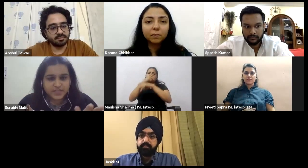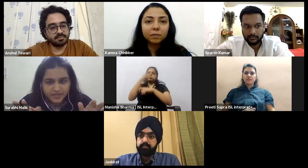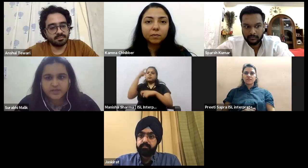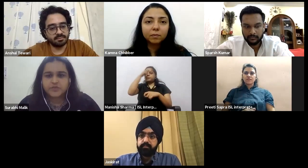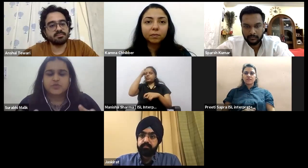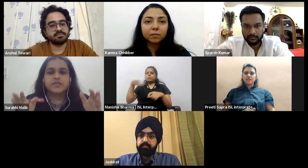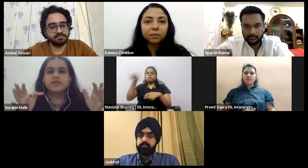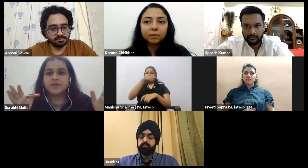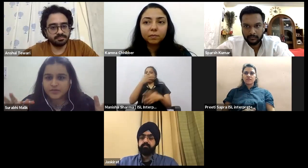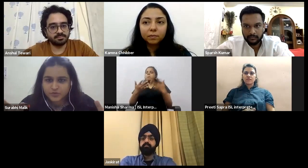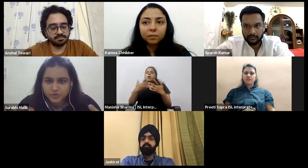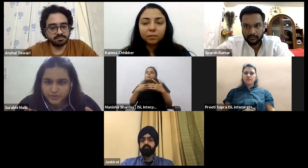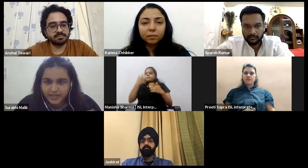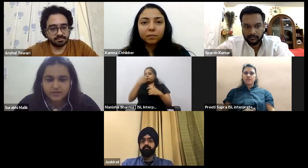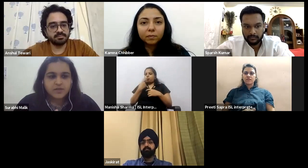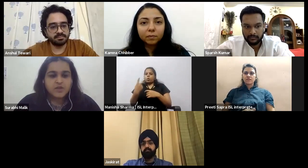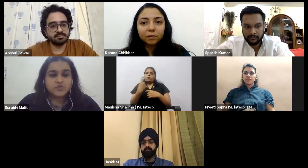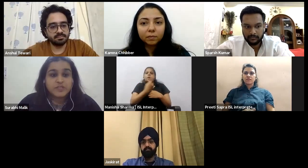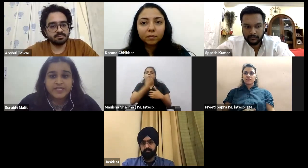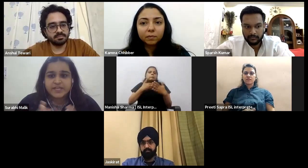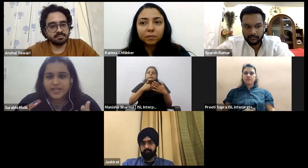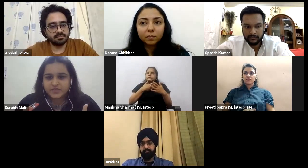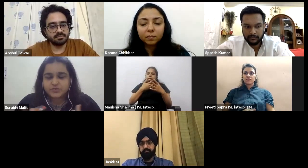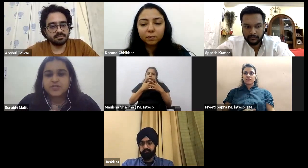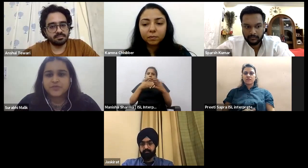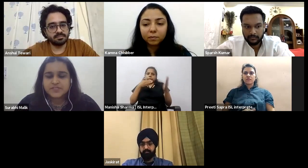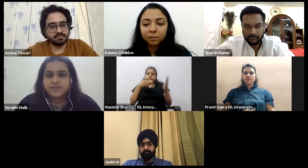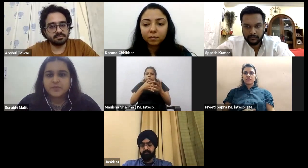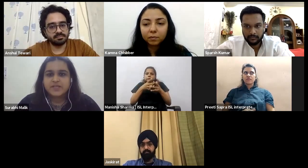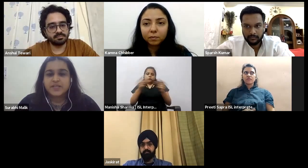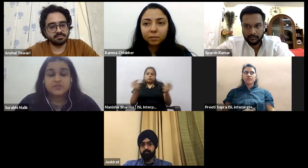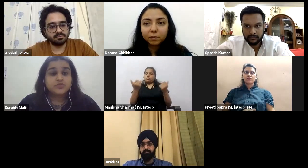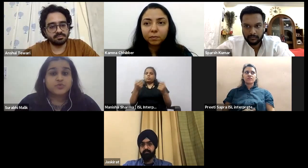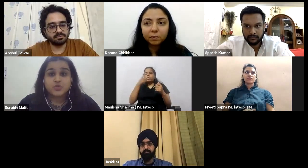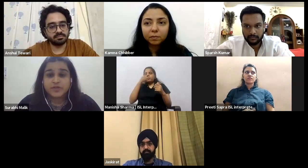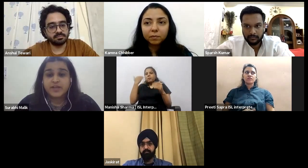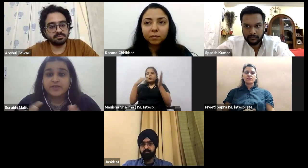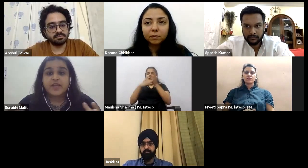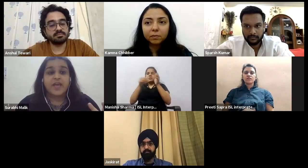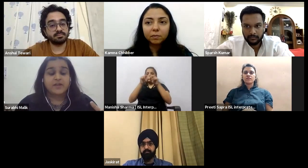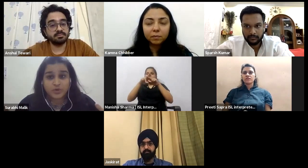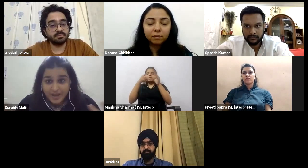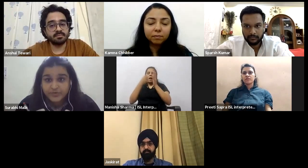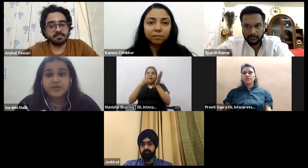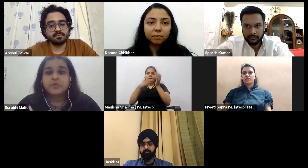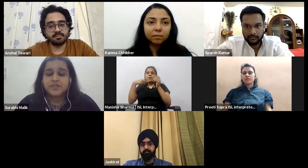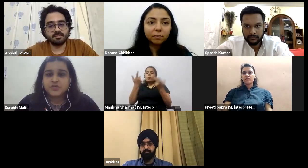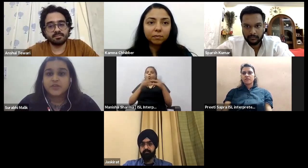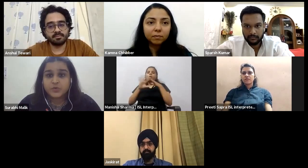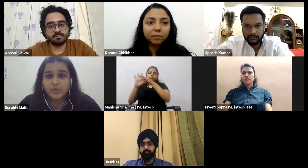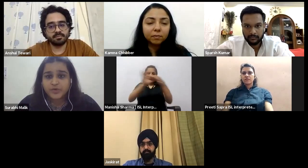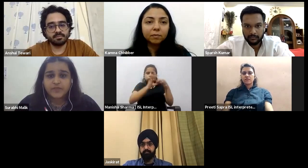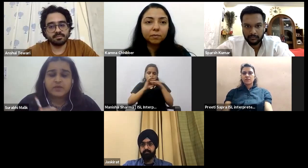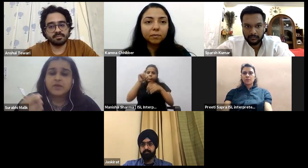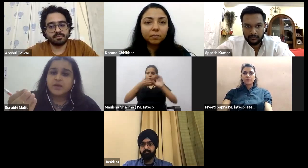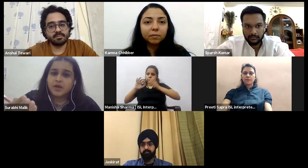of us can individually, sort of tackle. So the need, like Jafreen said at the beginning, is to show solidarity and collaborate with each other